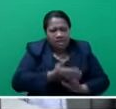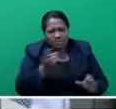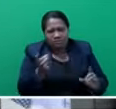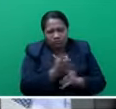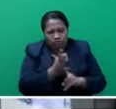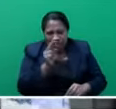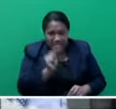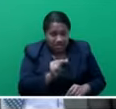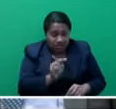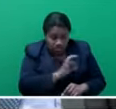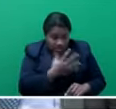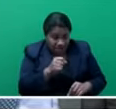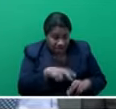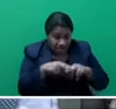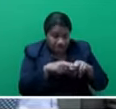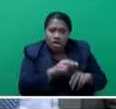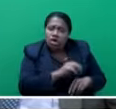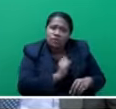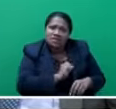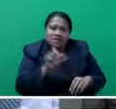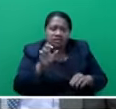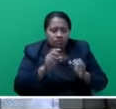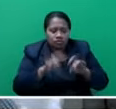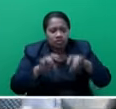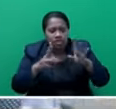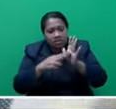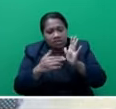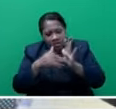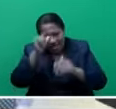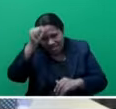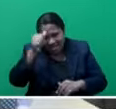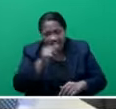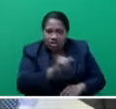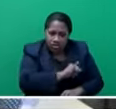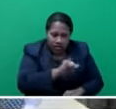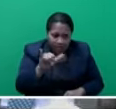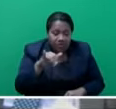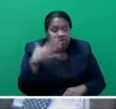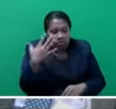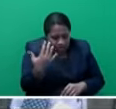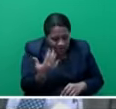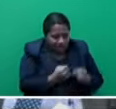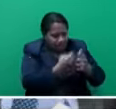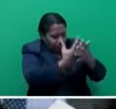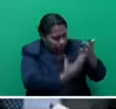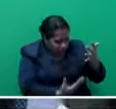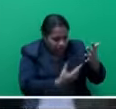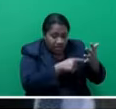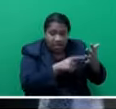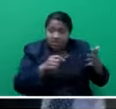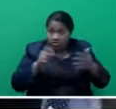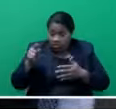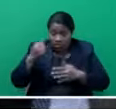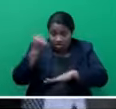that are not available in Fiji. And these arrangements ensure that Fijians who are eligible under the scheme get the assistance from government to